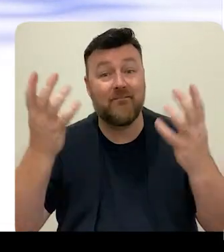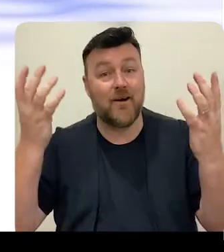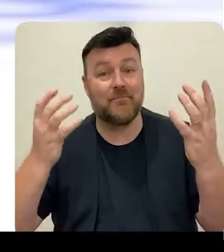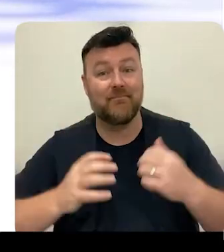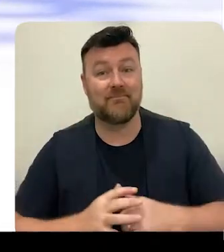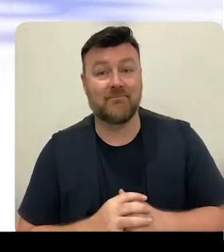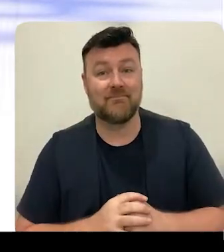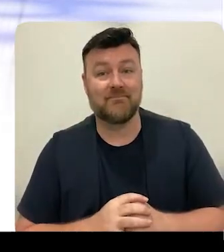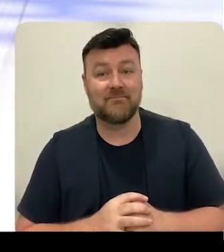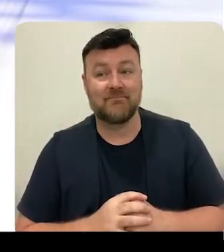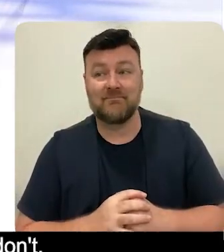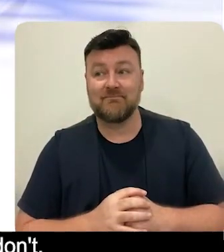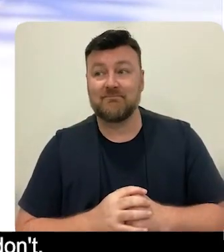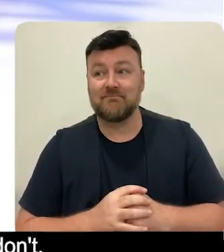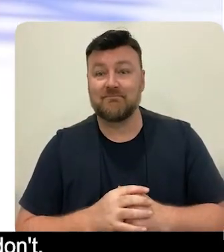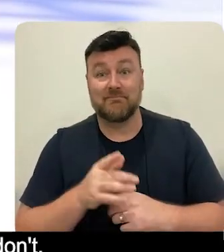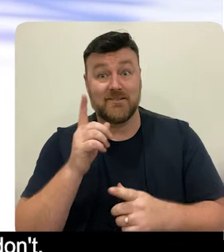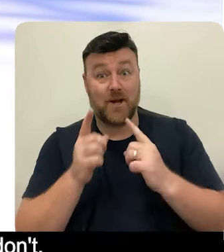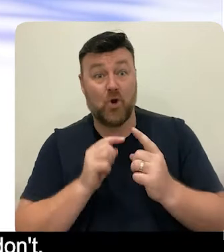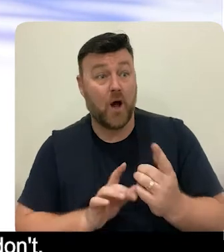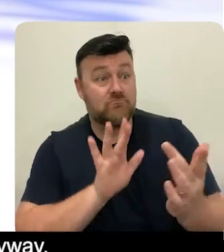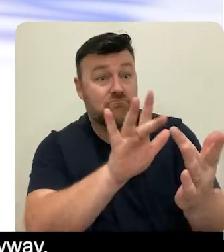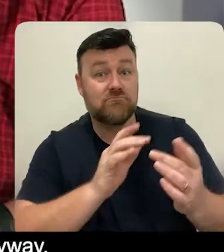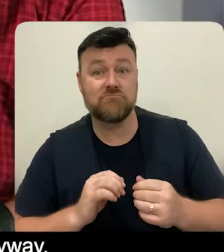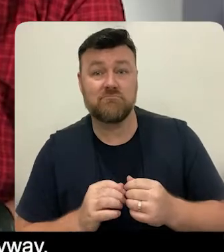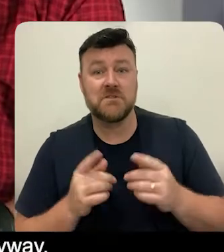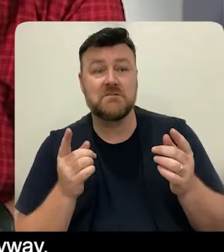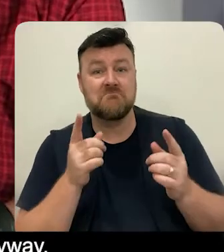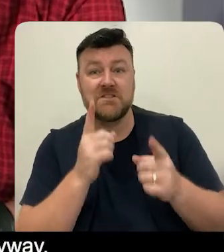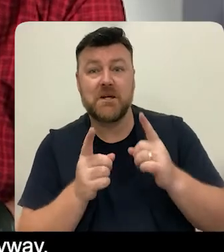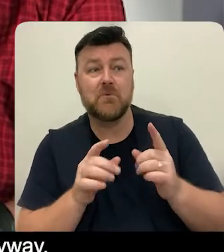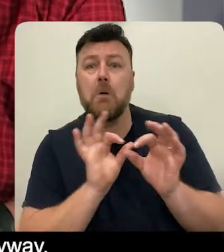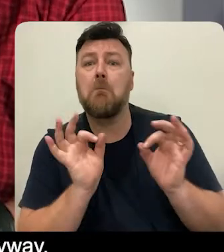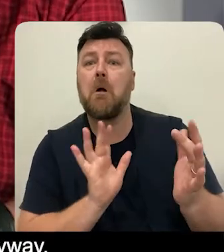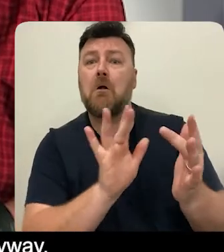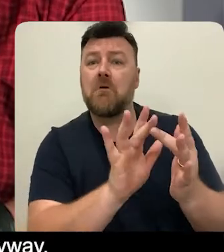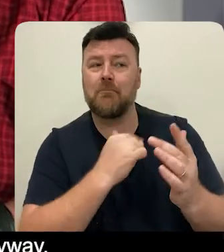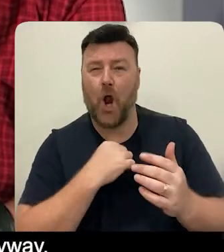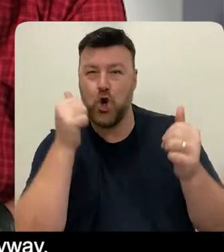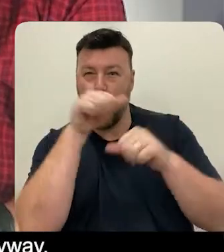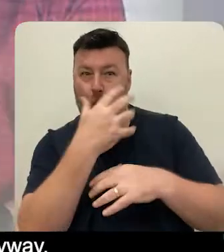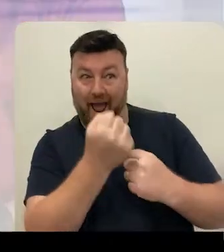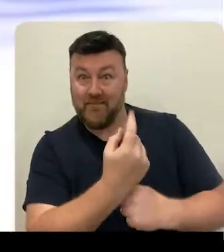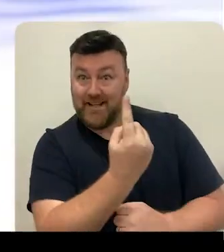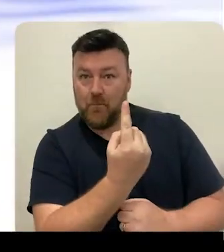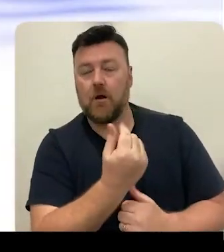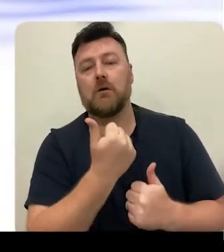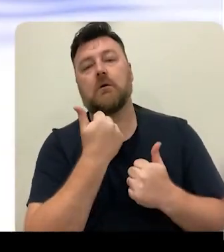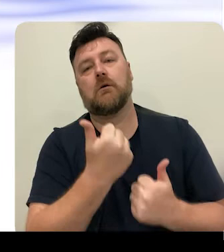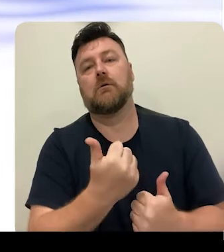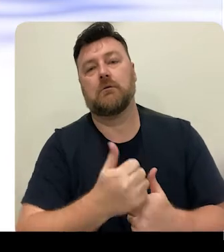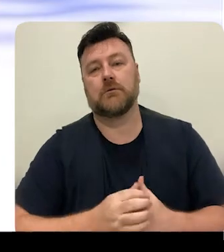people. Sometimes you reach out and sometimes you don't, but it's good just knowing somebody is there anyway.